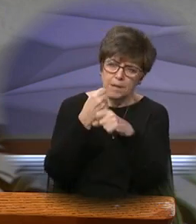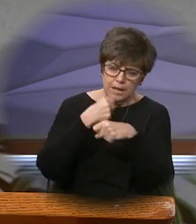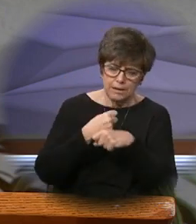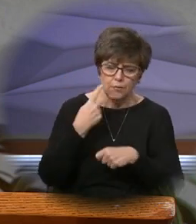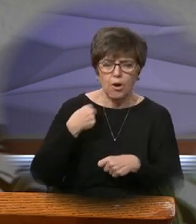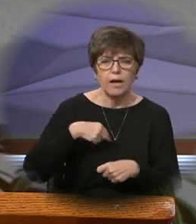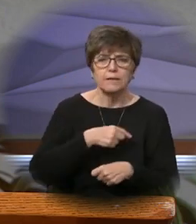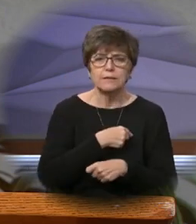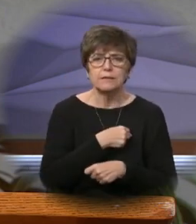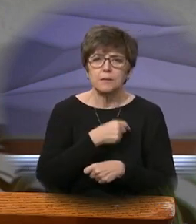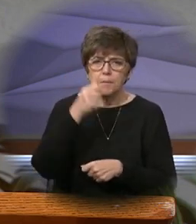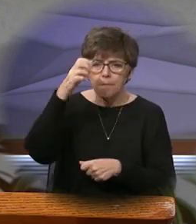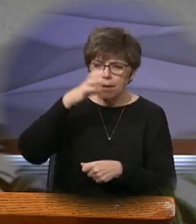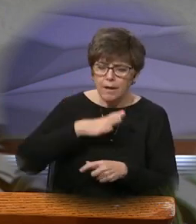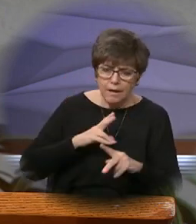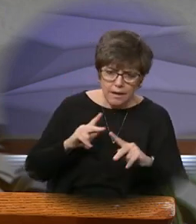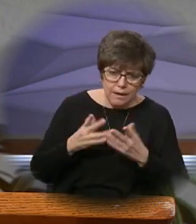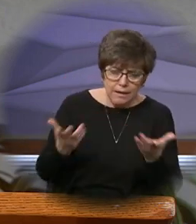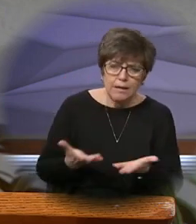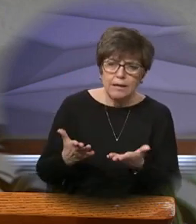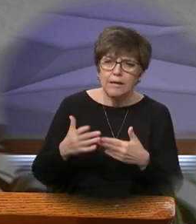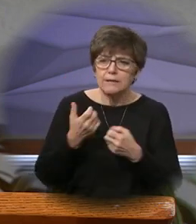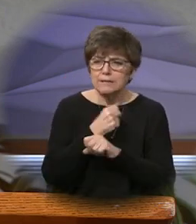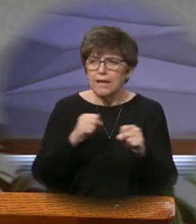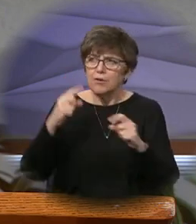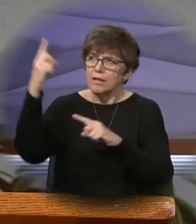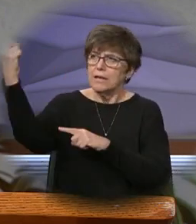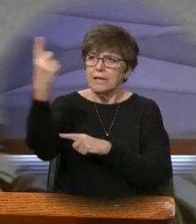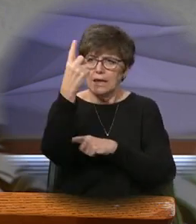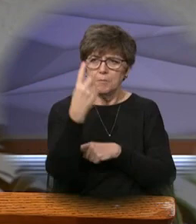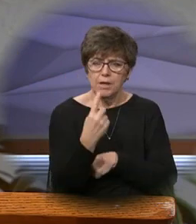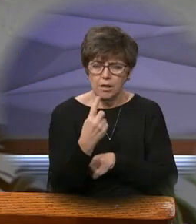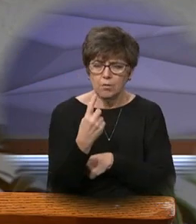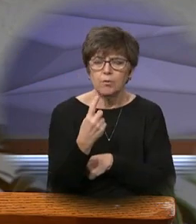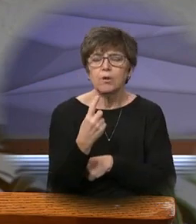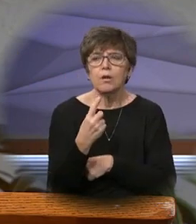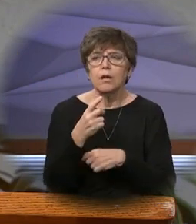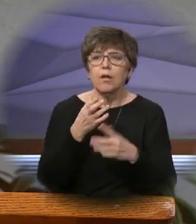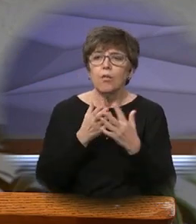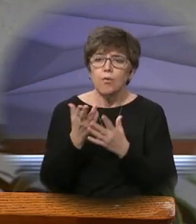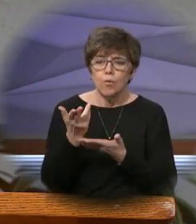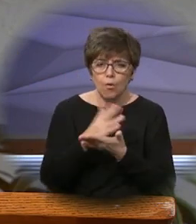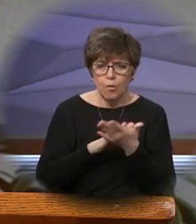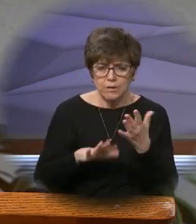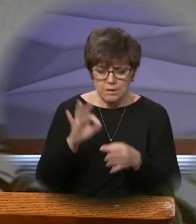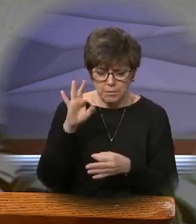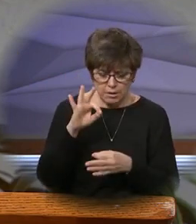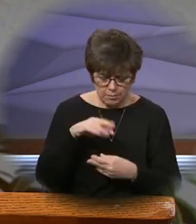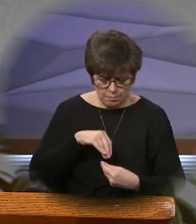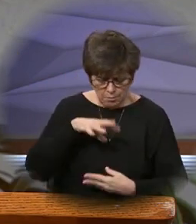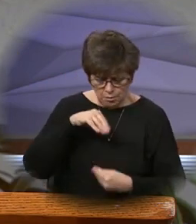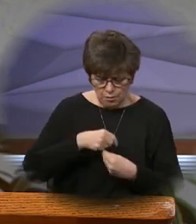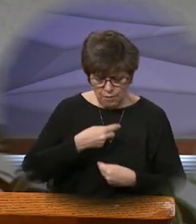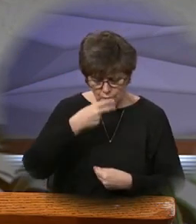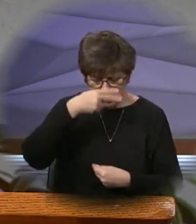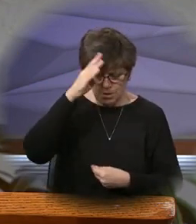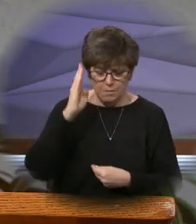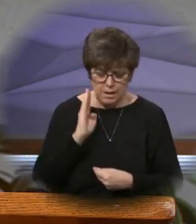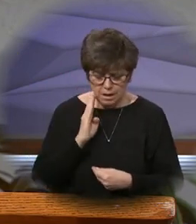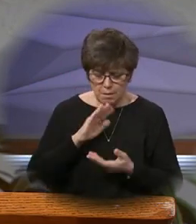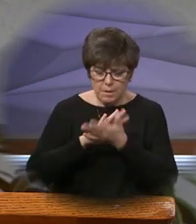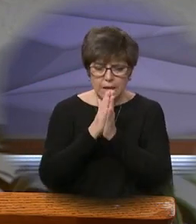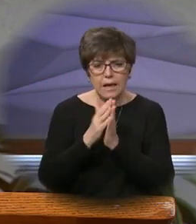made. For us men and for our salvation, he came down from heaven. And by the Holy Spirit was incarnate of the Virgin